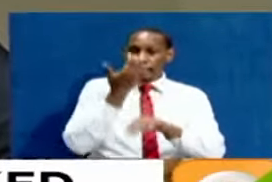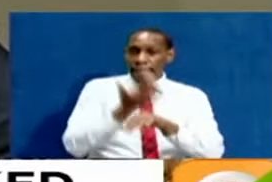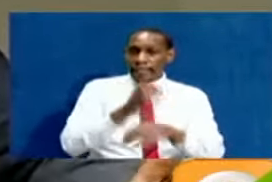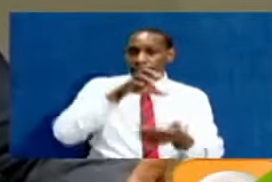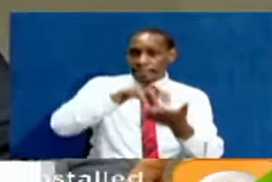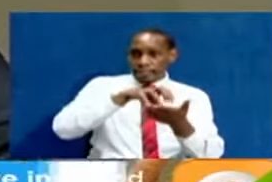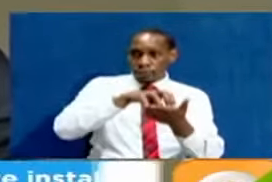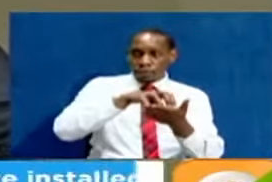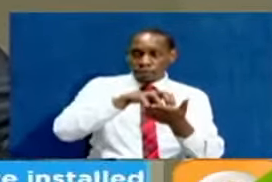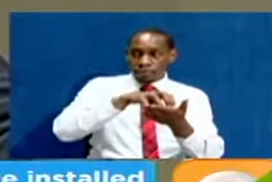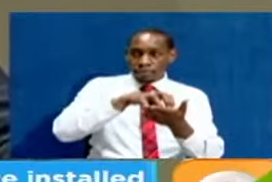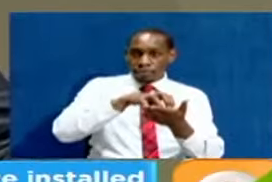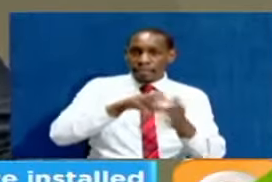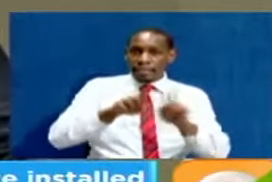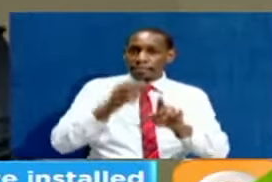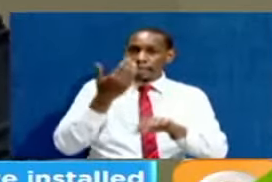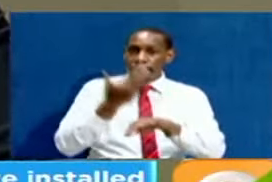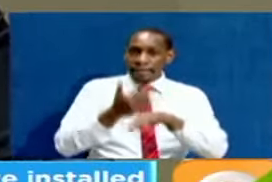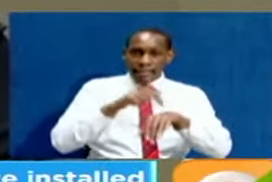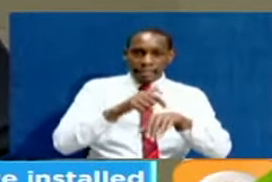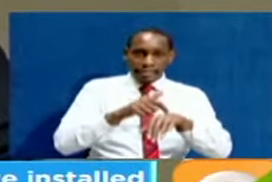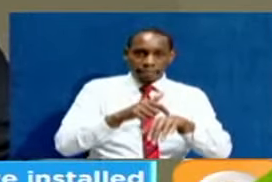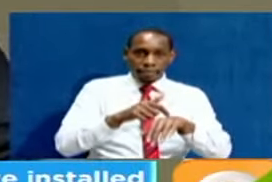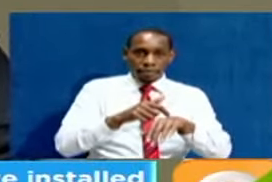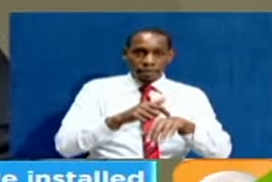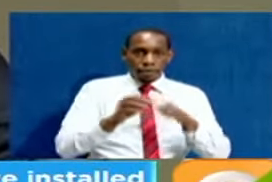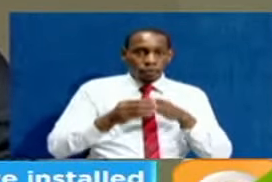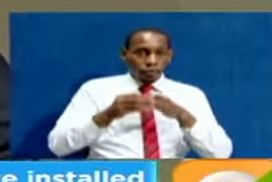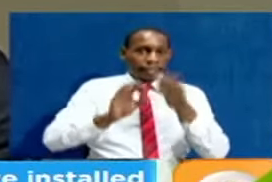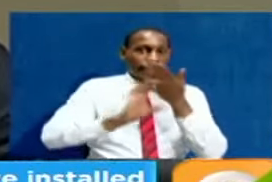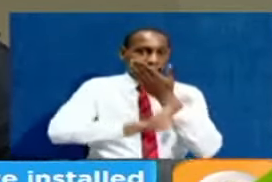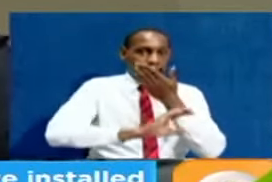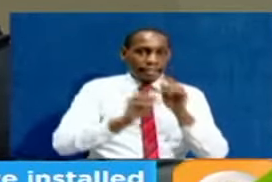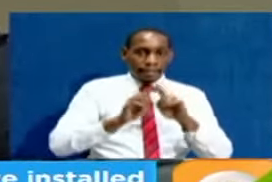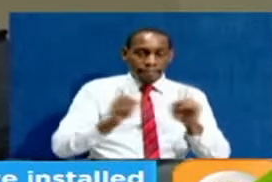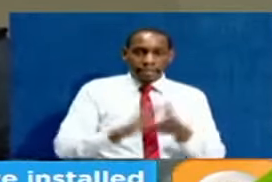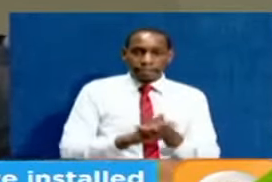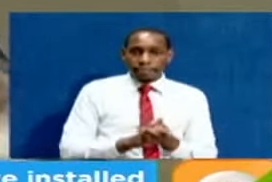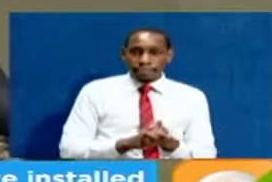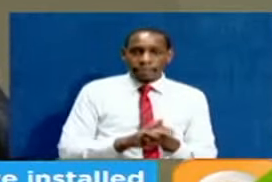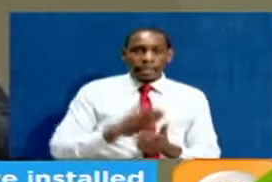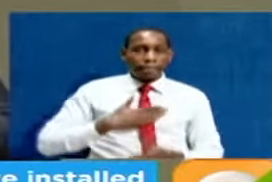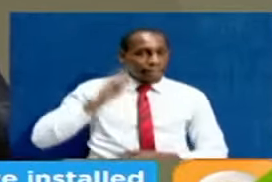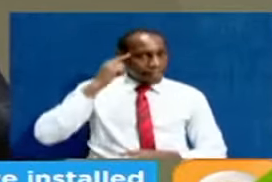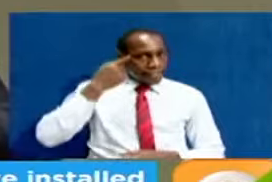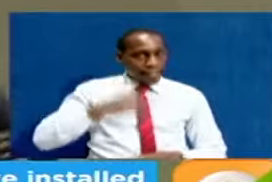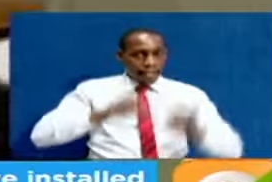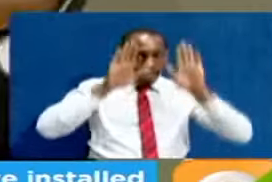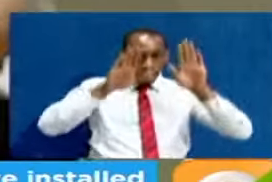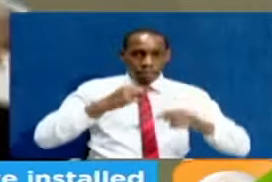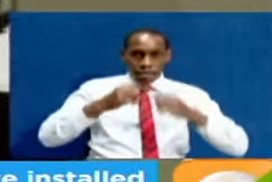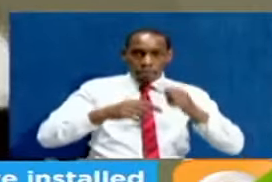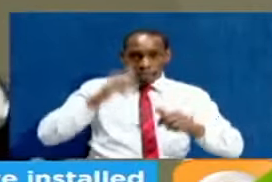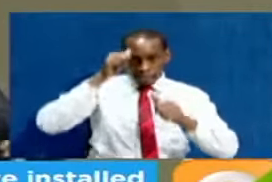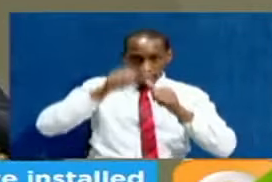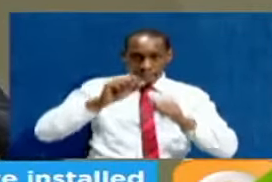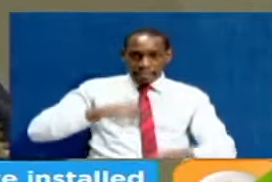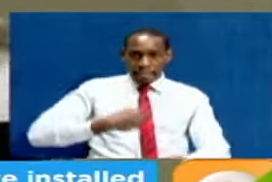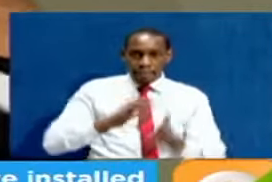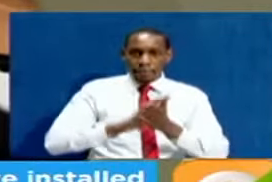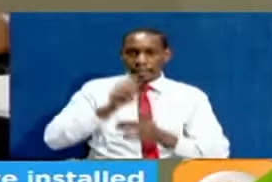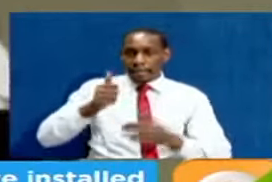scenario and very difficult time to be in charge of our country. But suffice to say, I think it is also important to keep reminding ourselves and